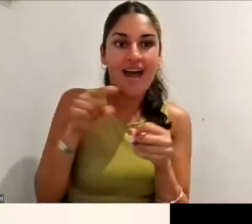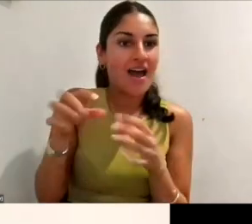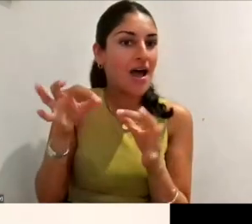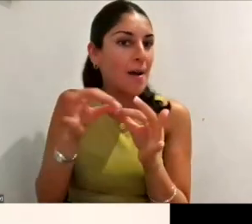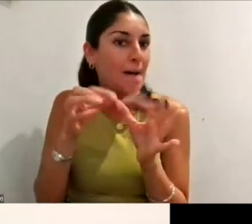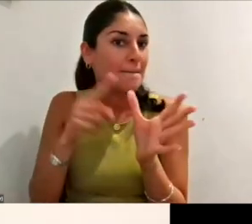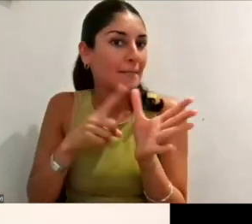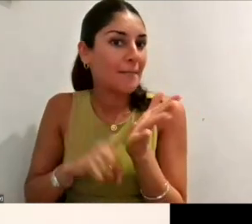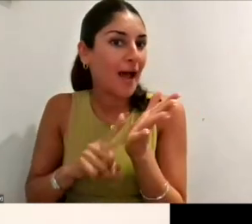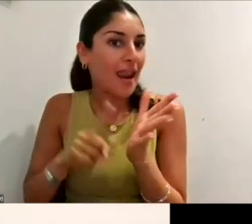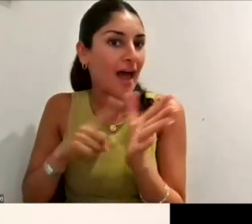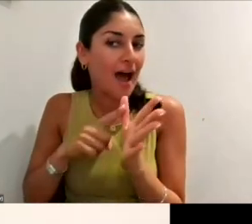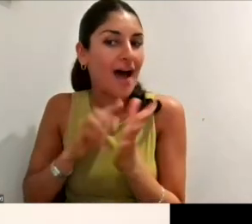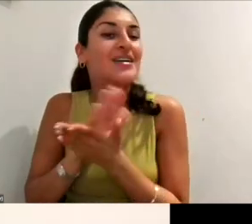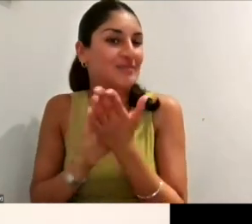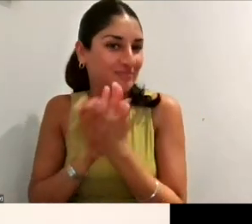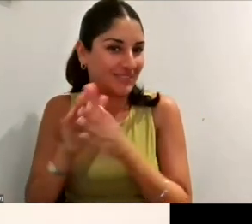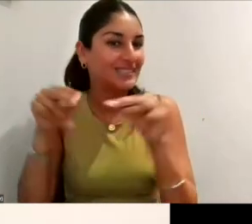Pansala,